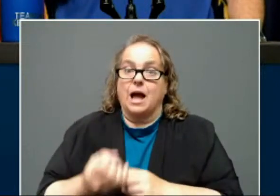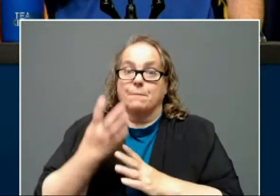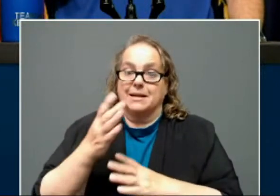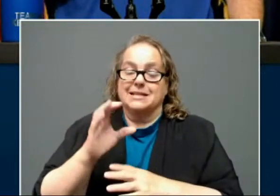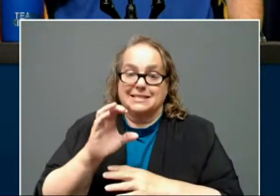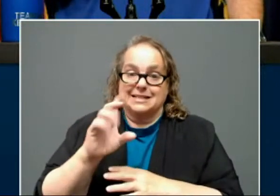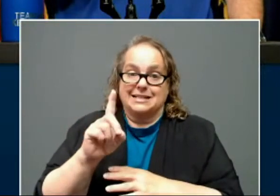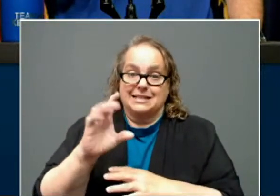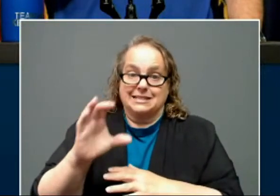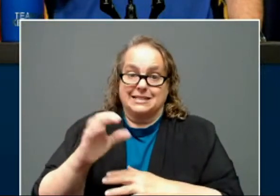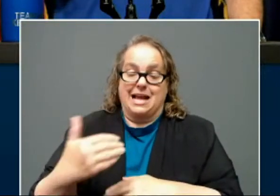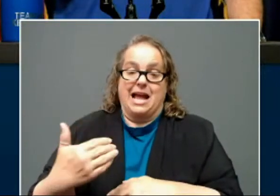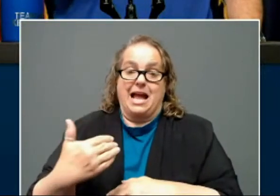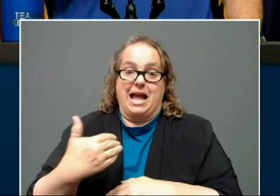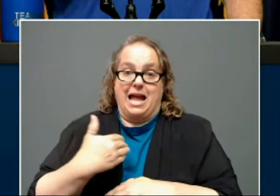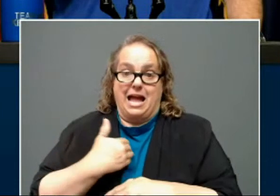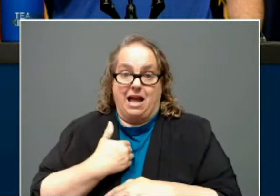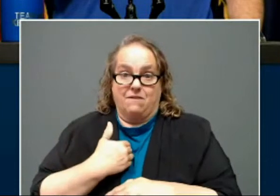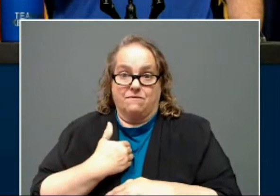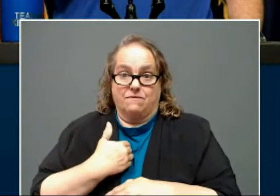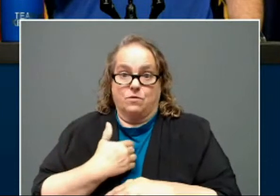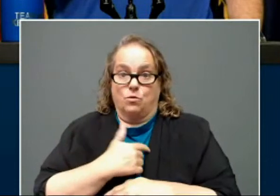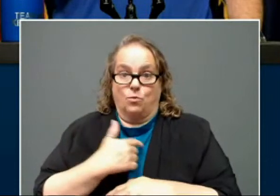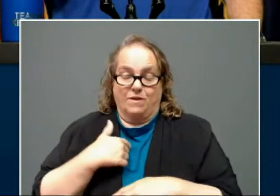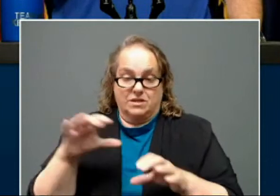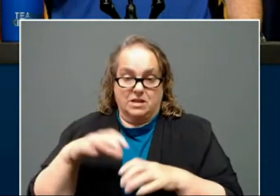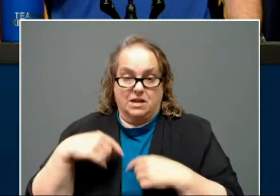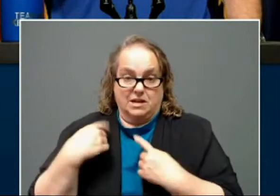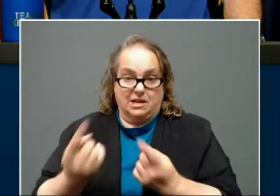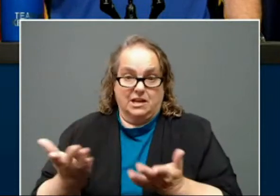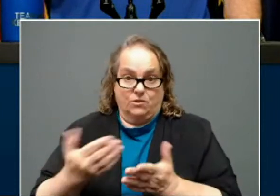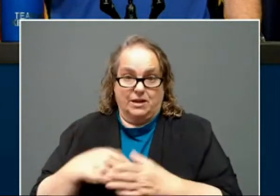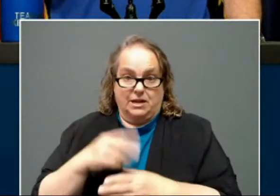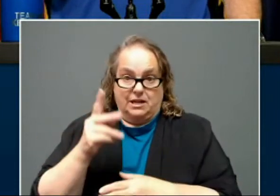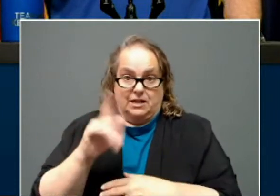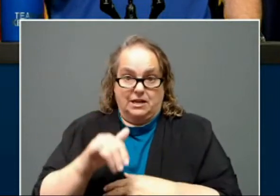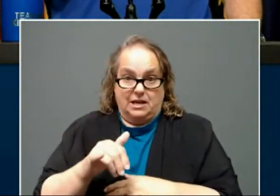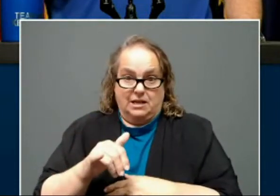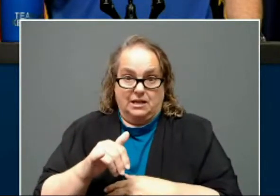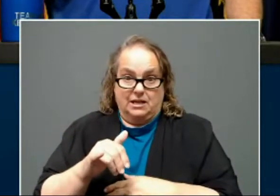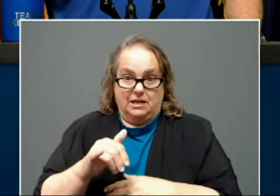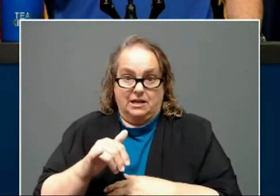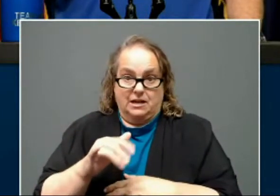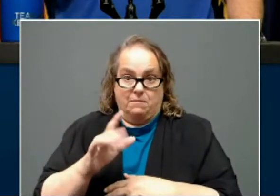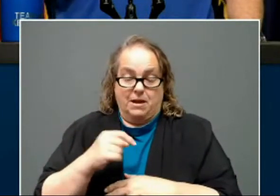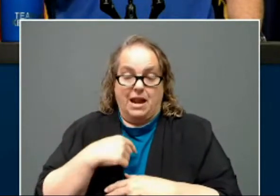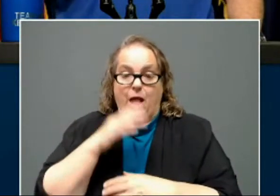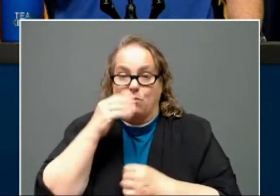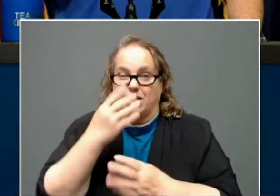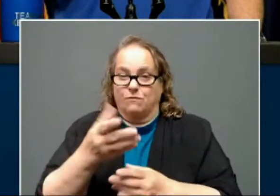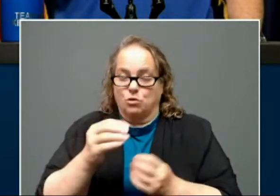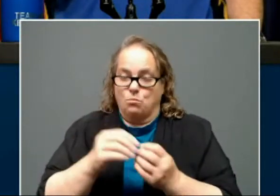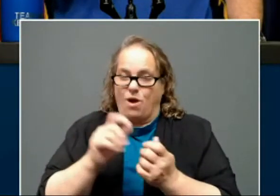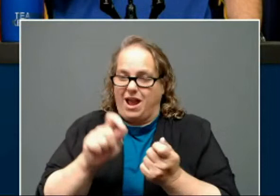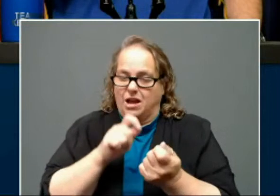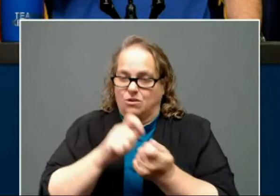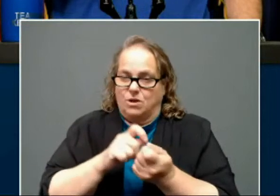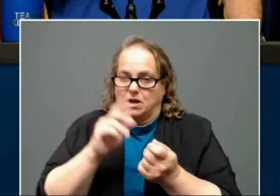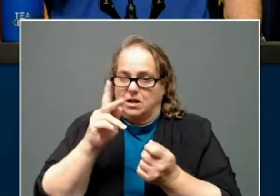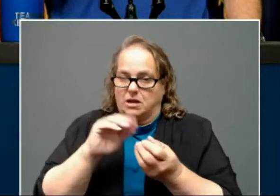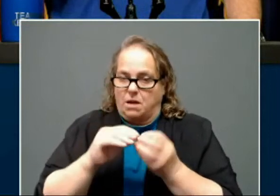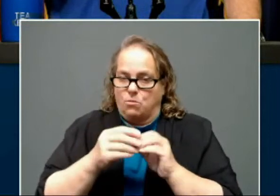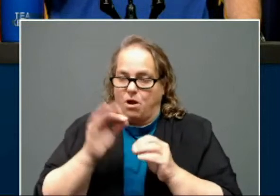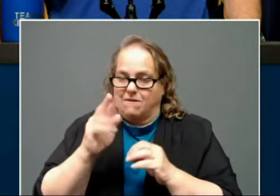has us having done in Kentucky. I think I'm going to be able to give us an even more accurate number of Kentuckians vaccinated in a